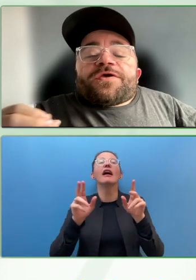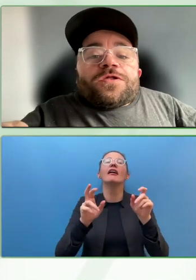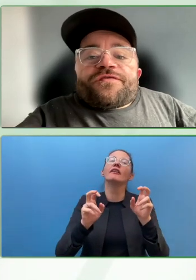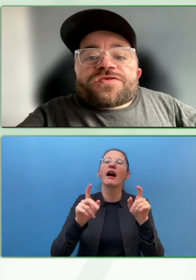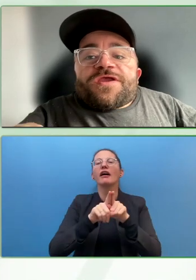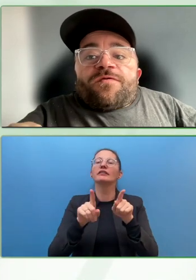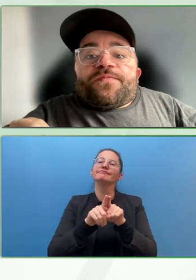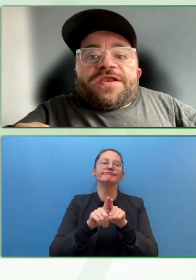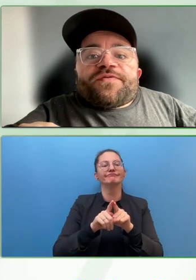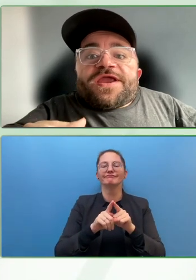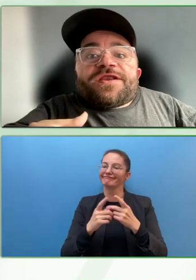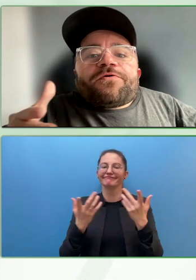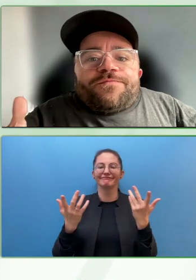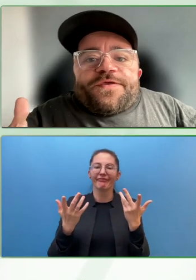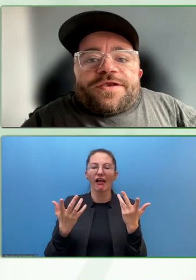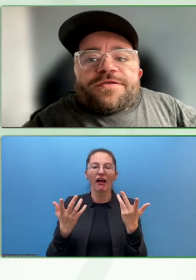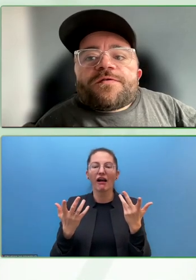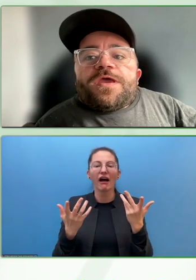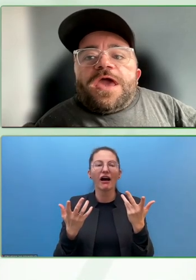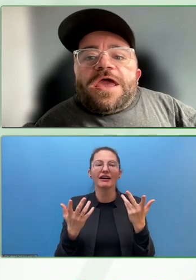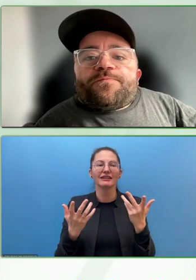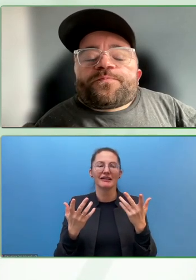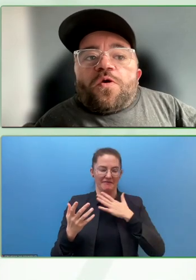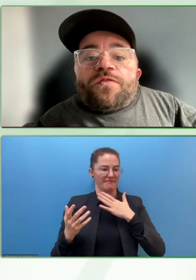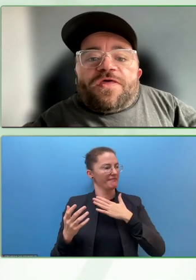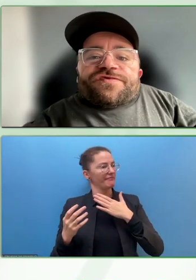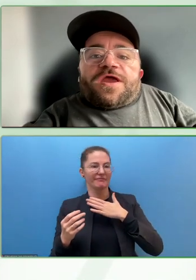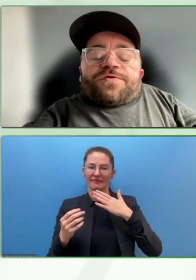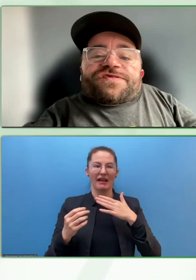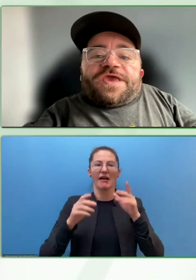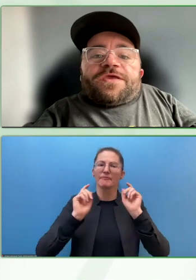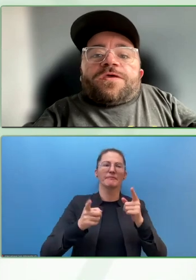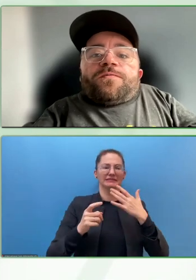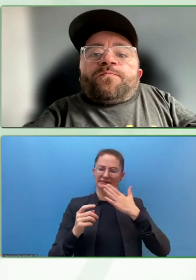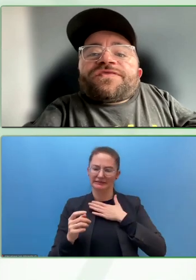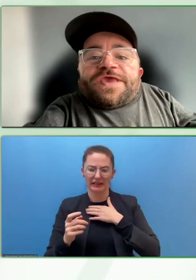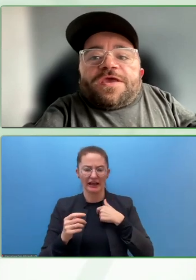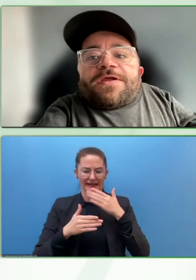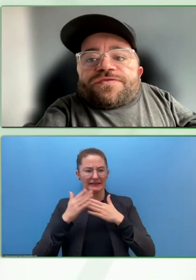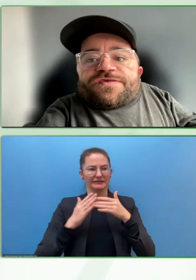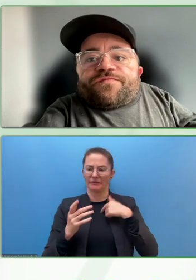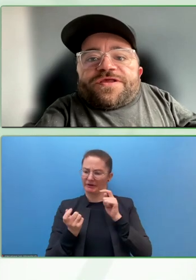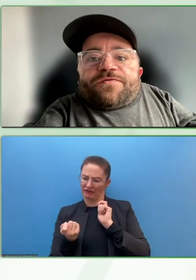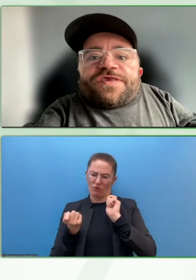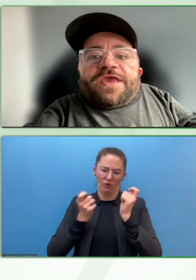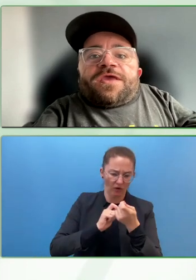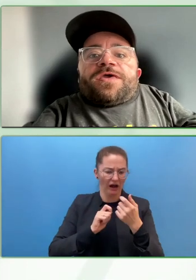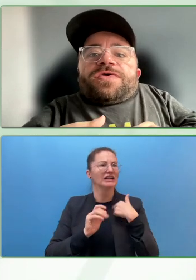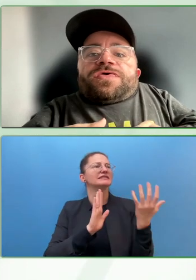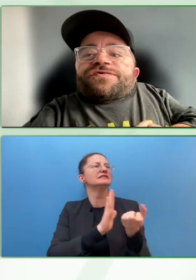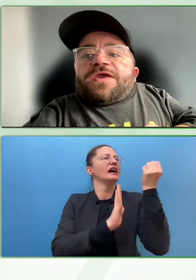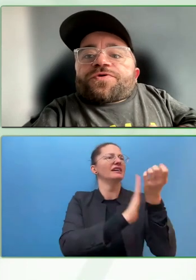the pinnacle of achievement being a Paralympian. On the other side, we see pity around disability. We